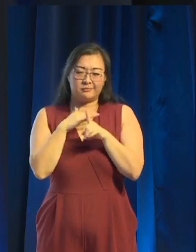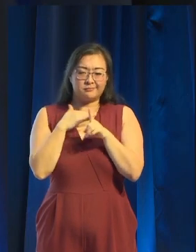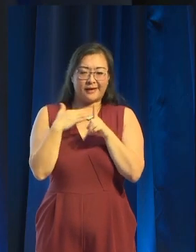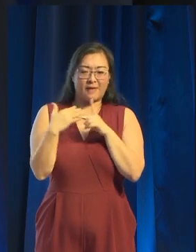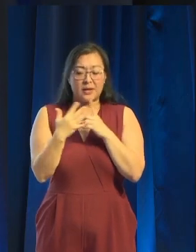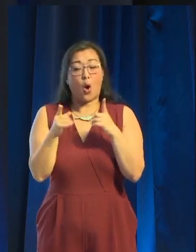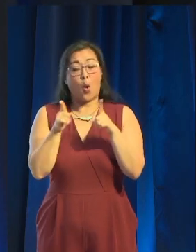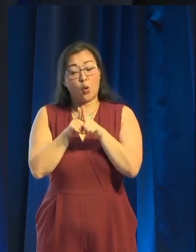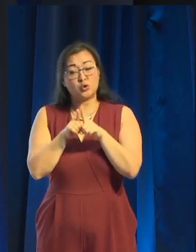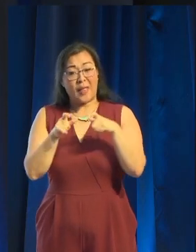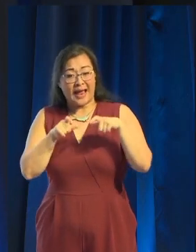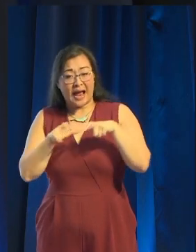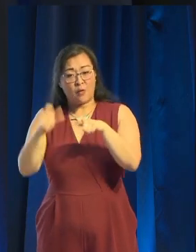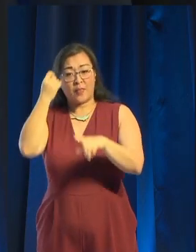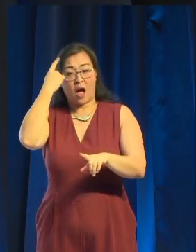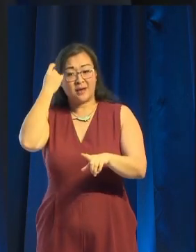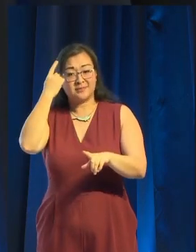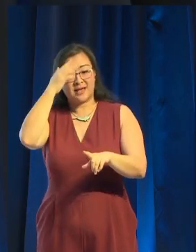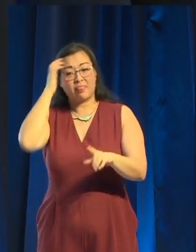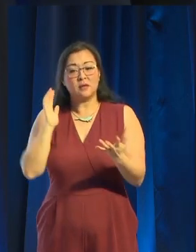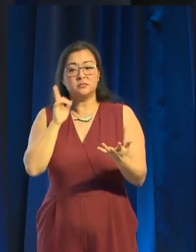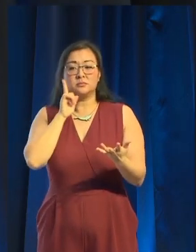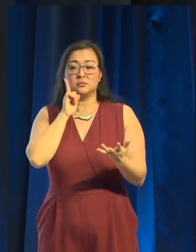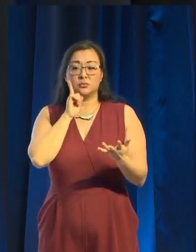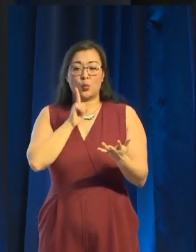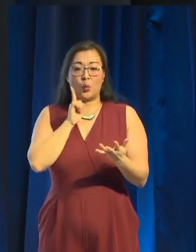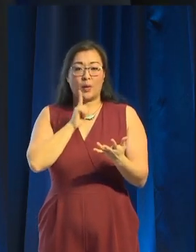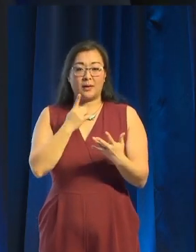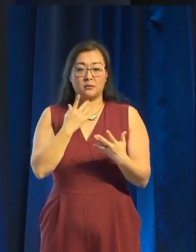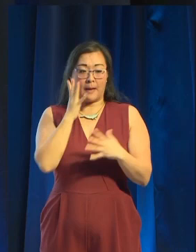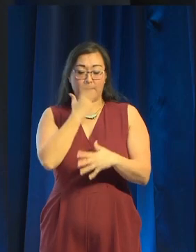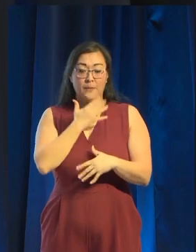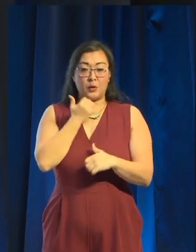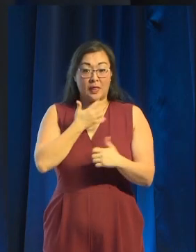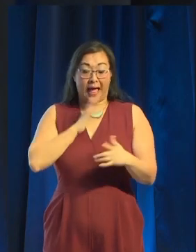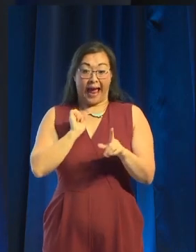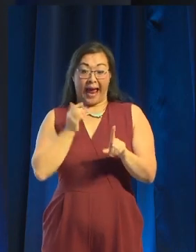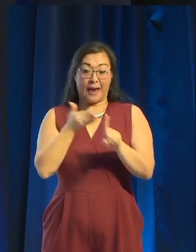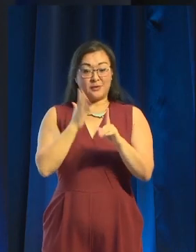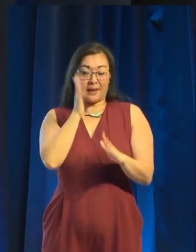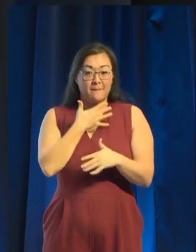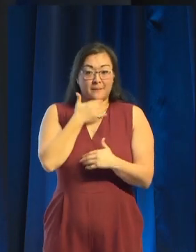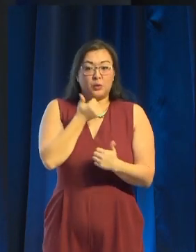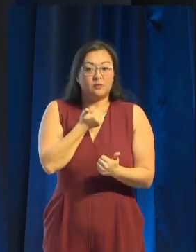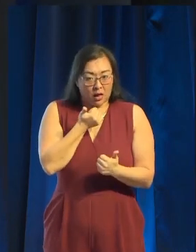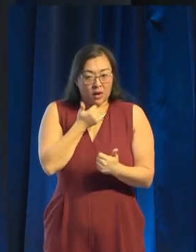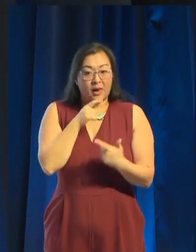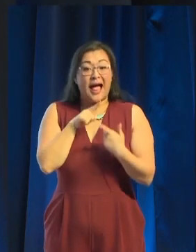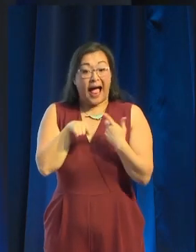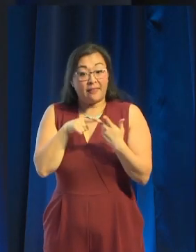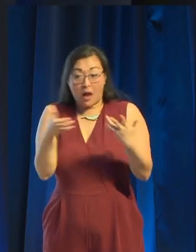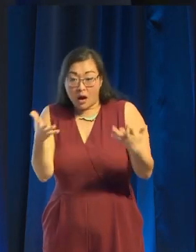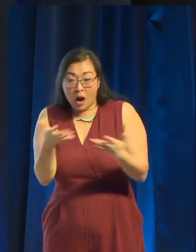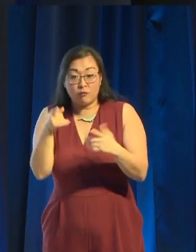are encouraged to give gifts. But Ganson also notices that the player feel a